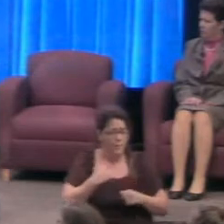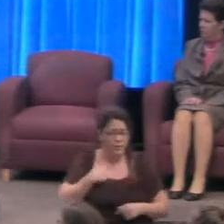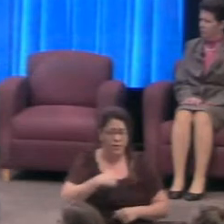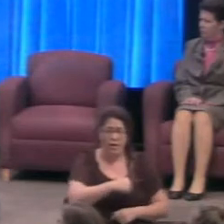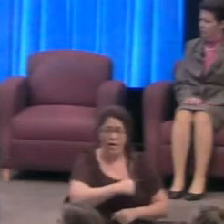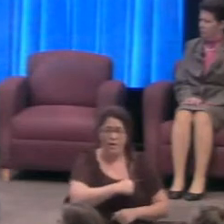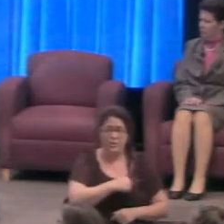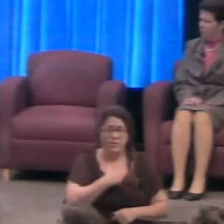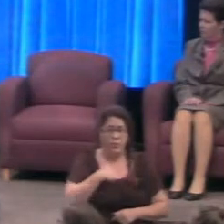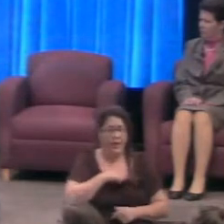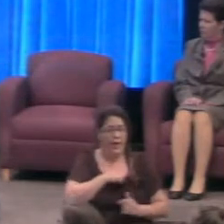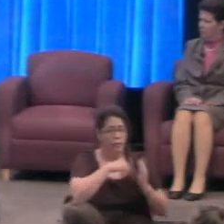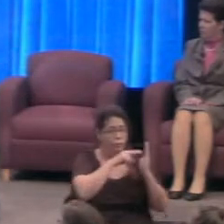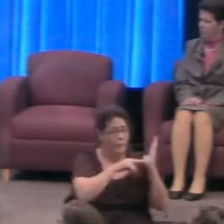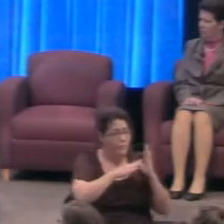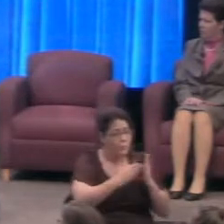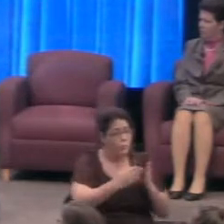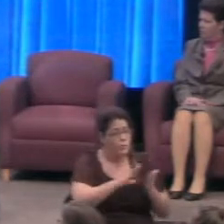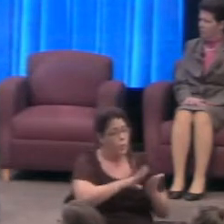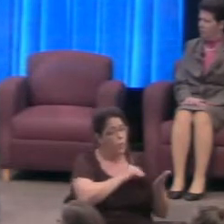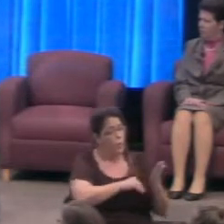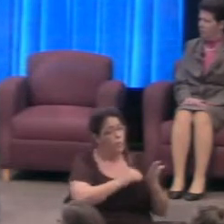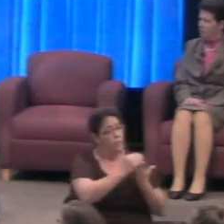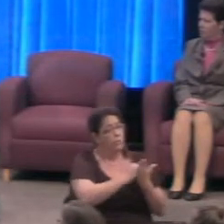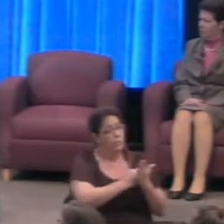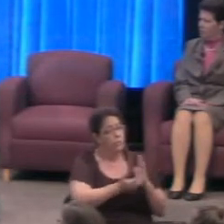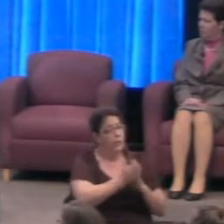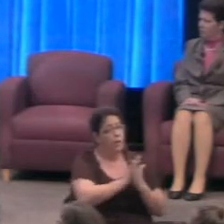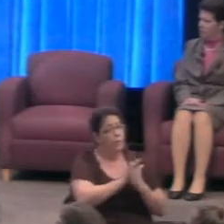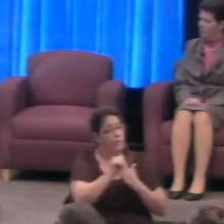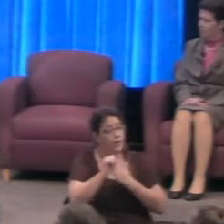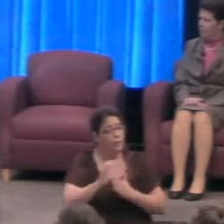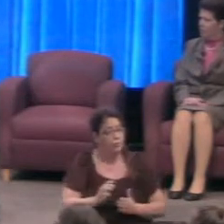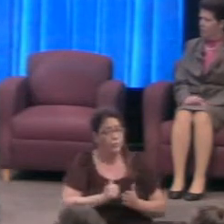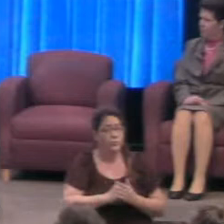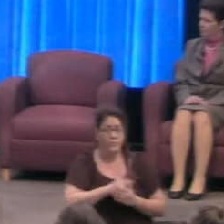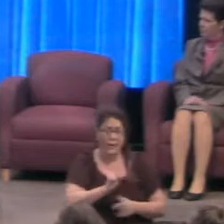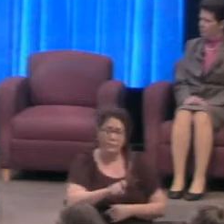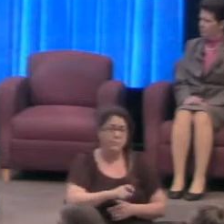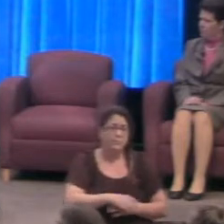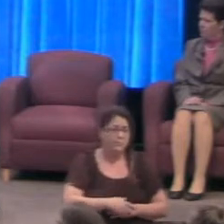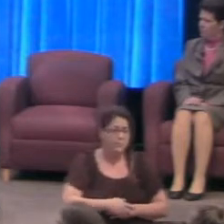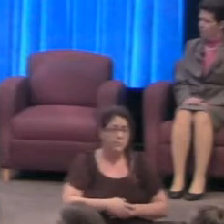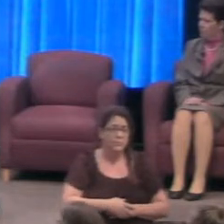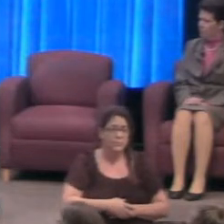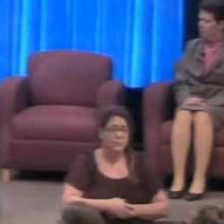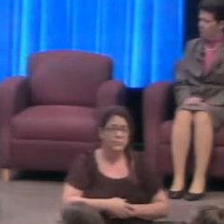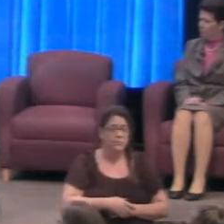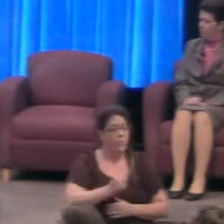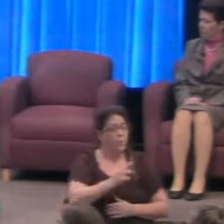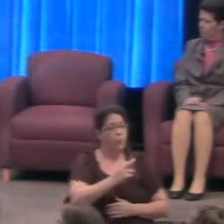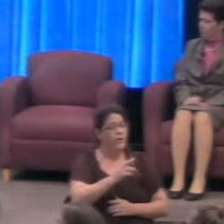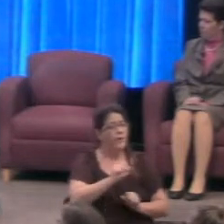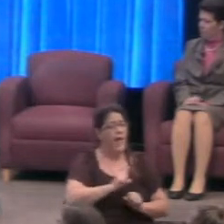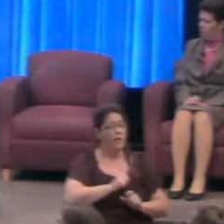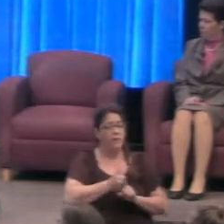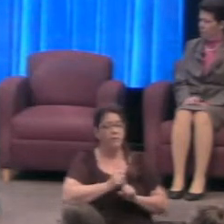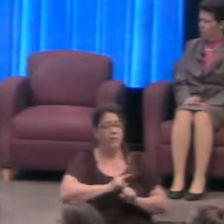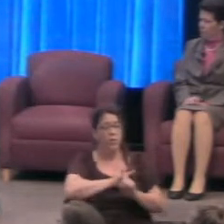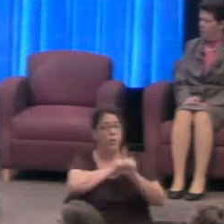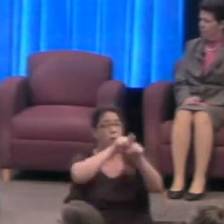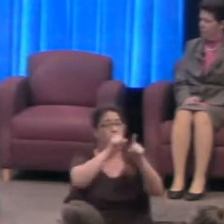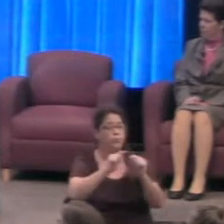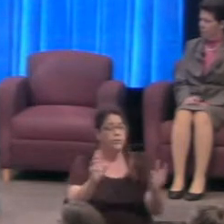reading books, and that's a must. Or attending seminars, and we all